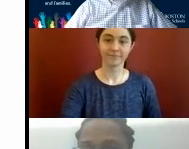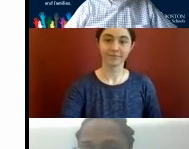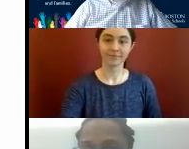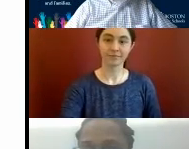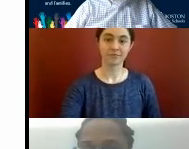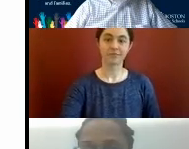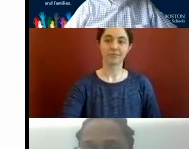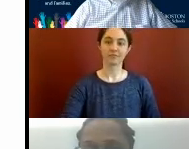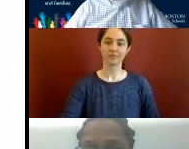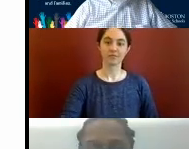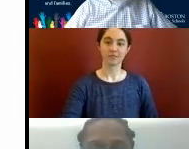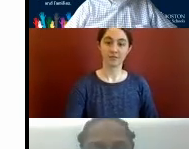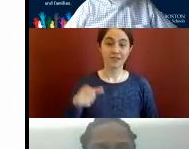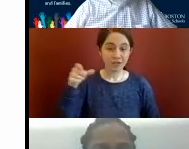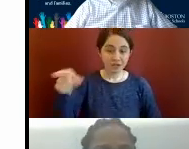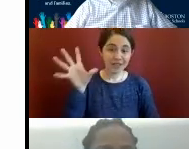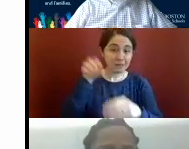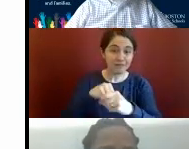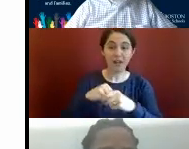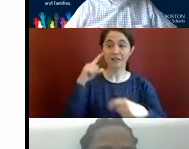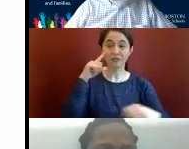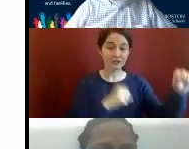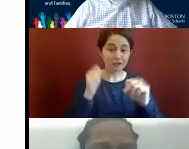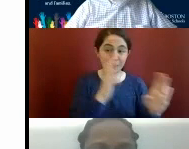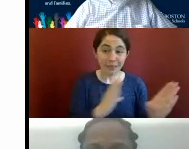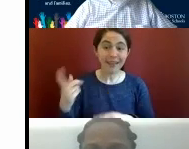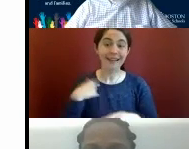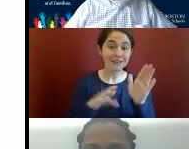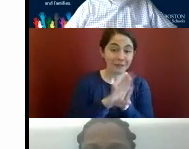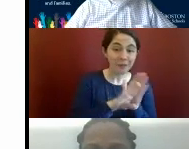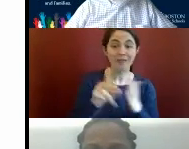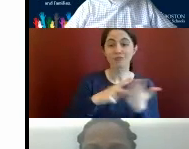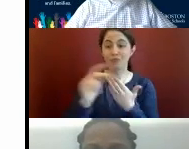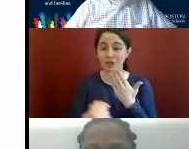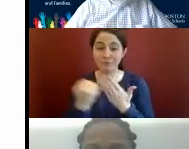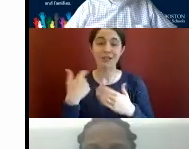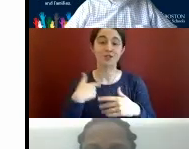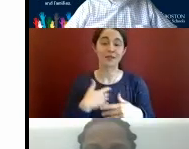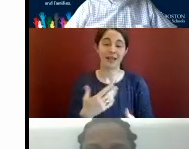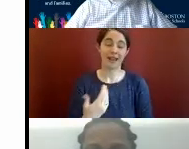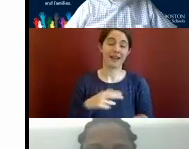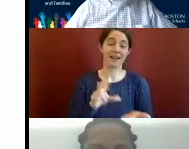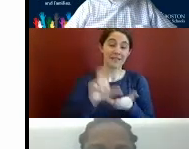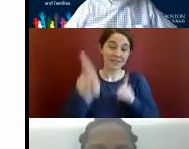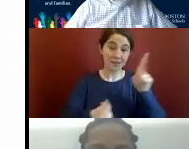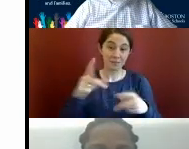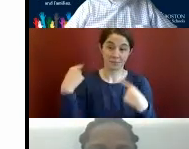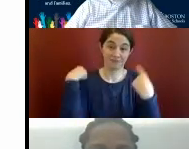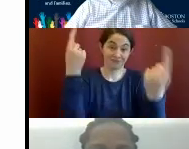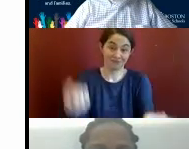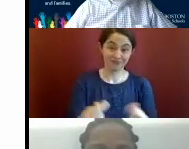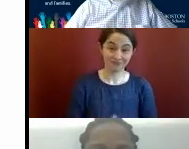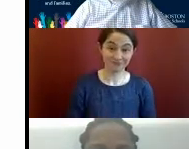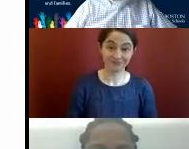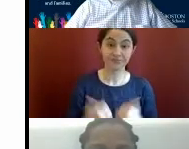Recruitment Cultivation and Diversity Office. So thank you for everybody. The purpose of tonight's meeting is to share a brief update